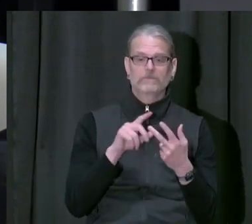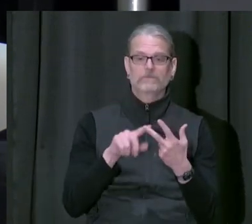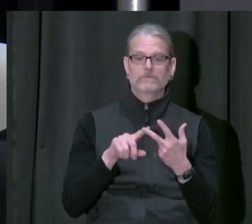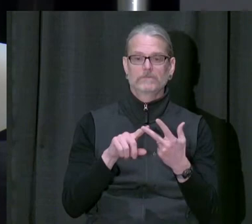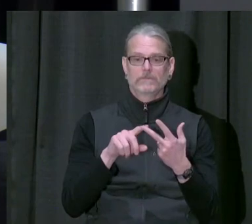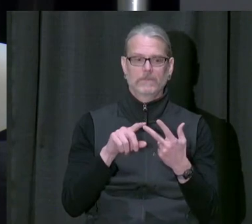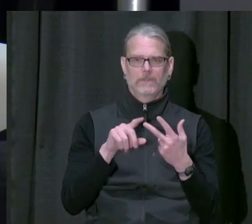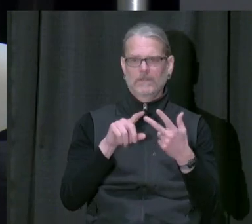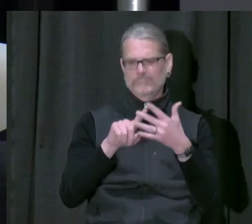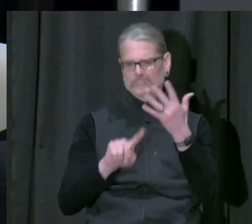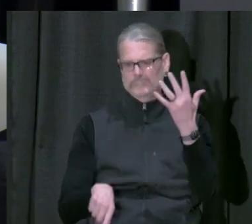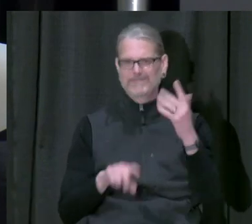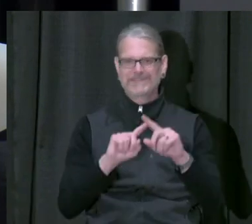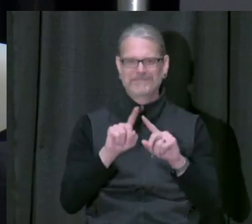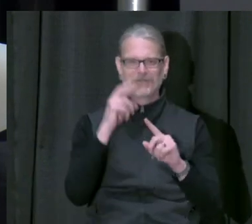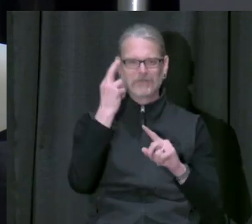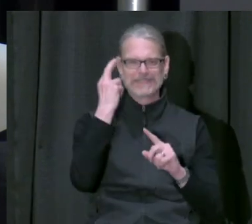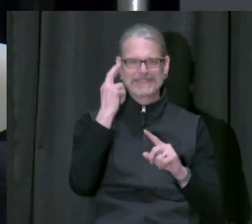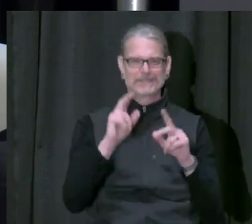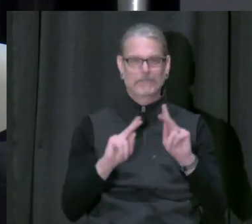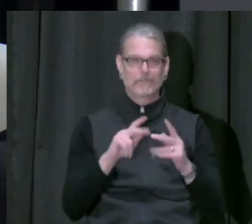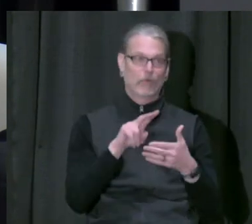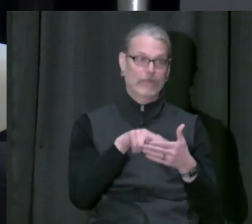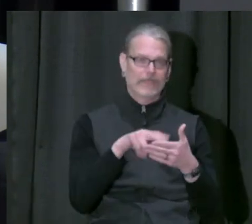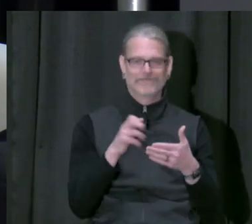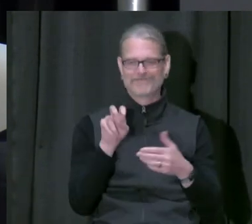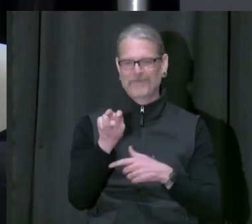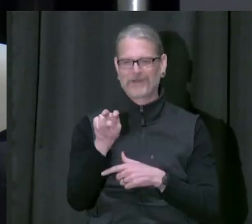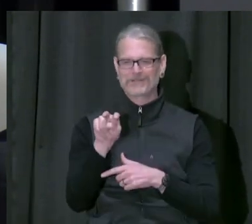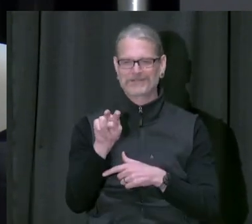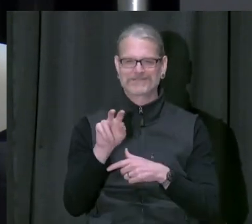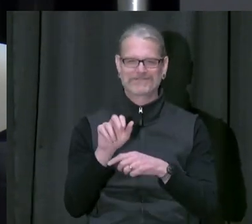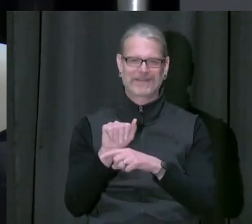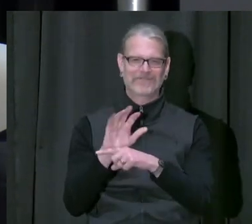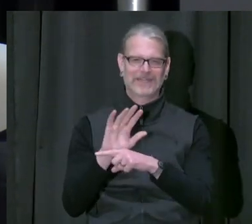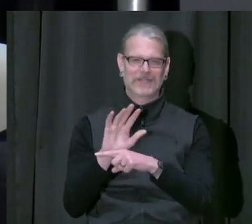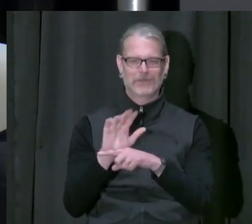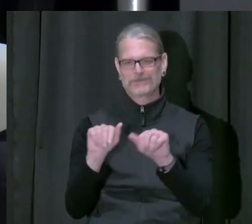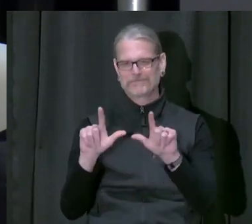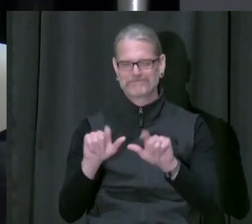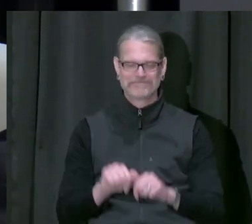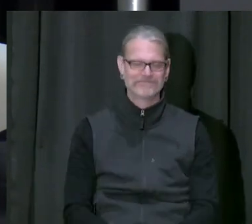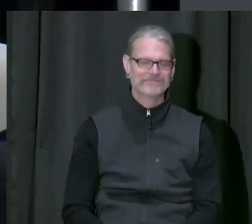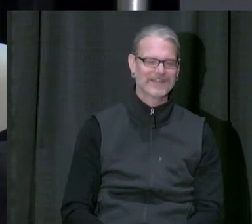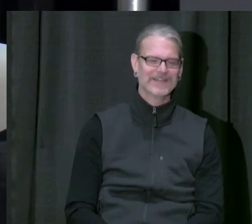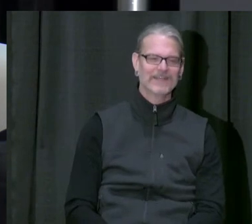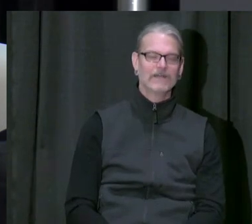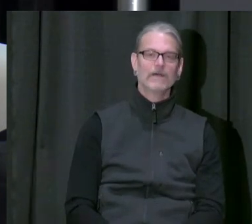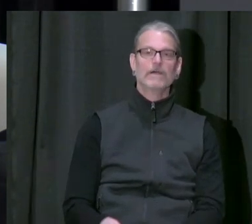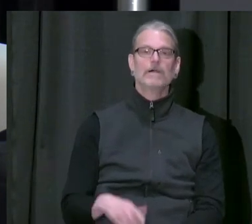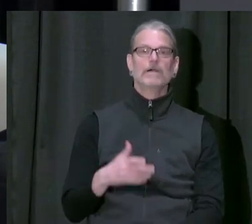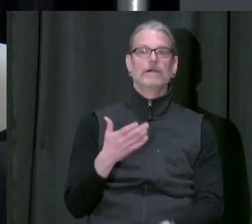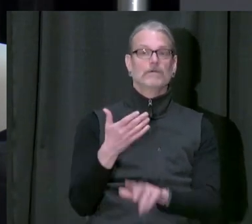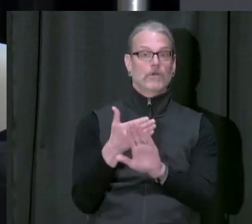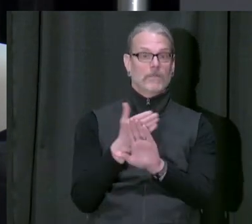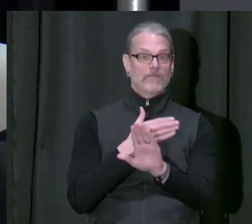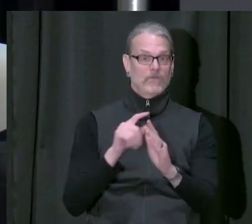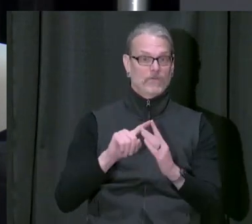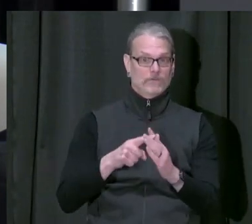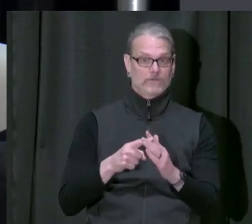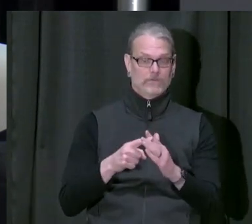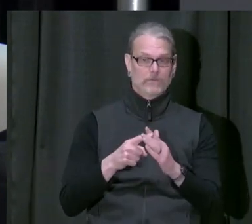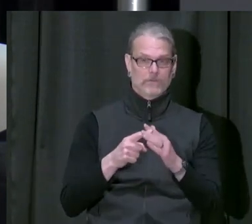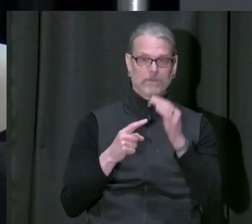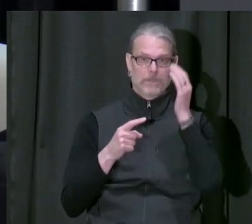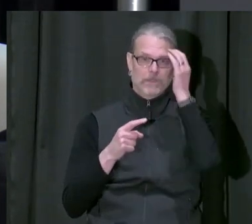and all sorts of other purposes people read and watch videos for. So before we do dive